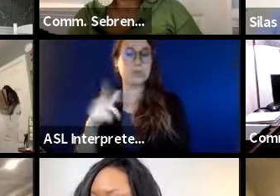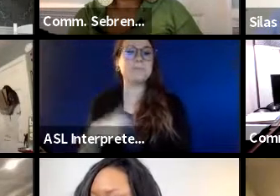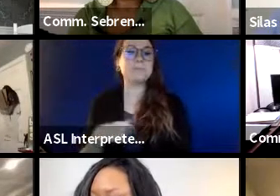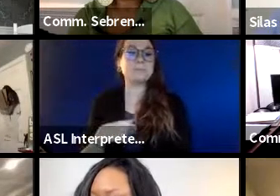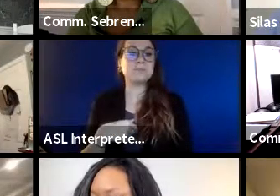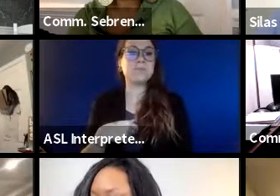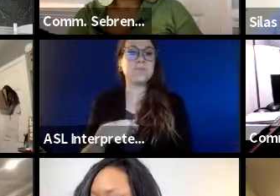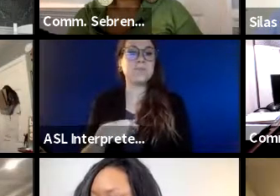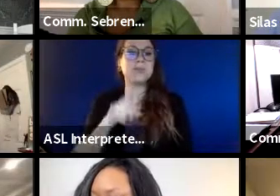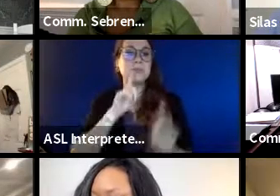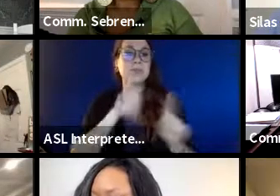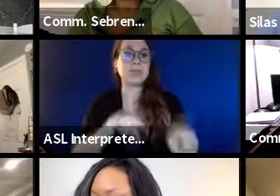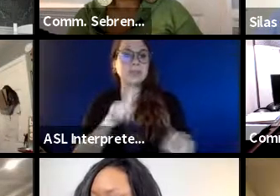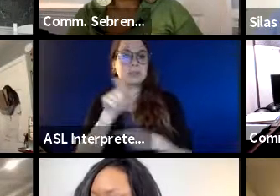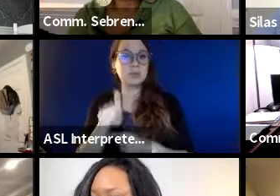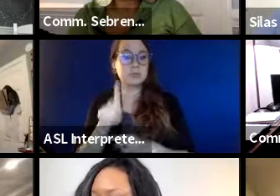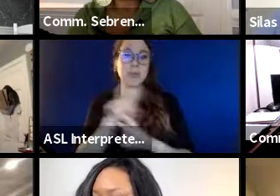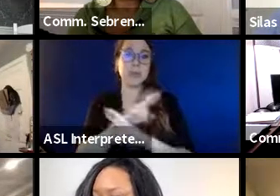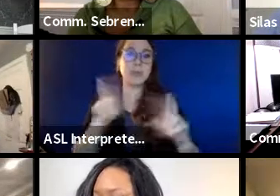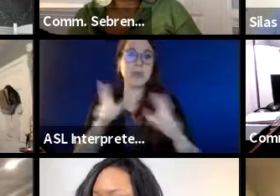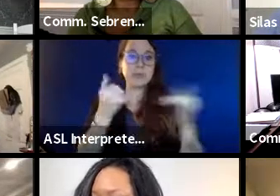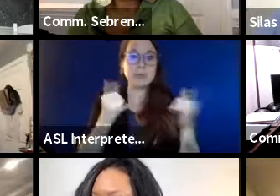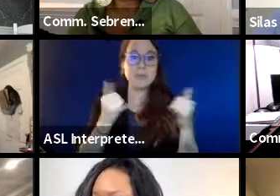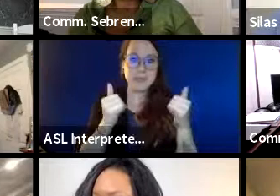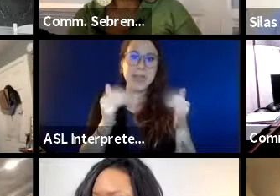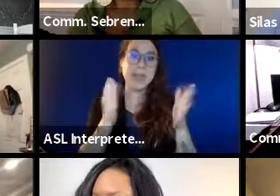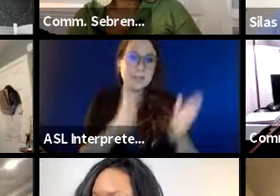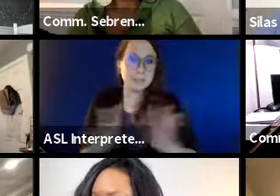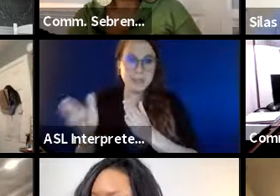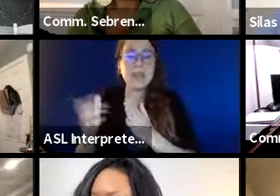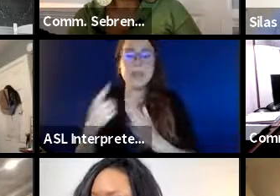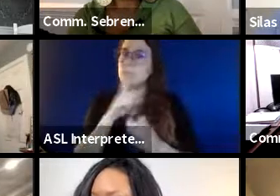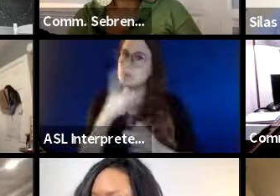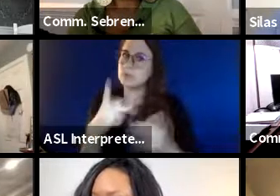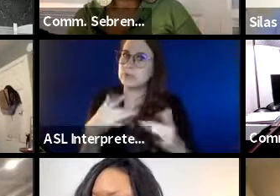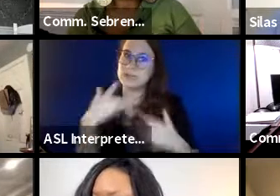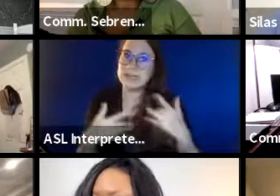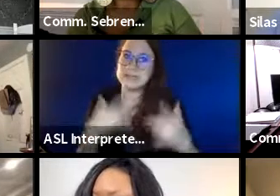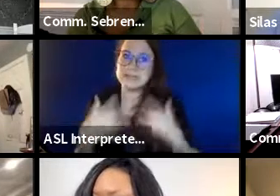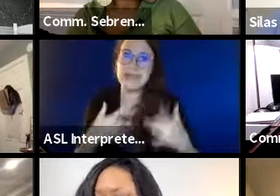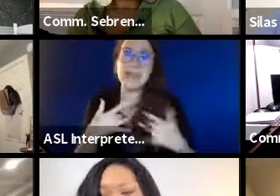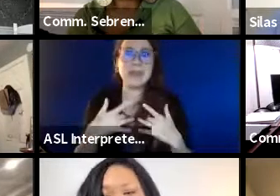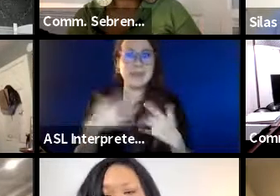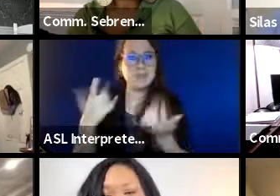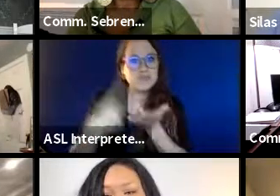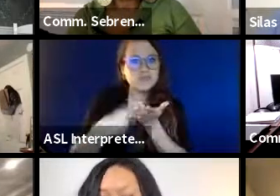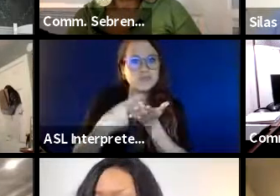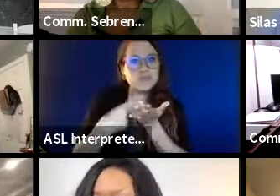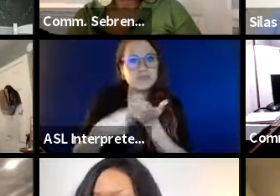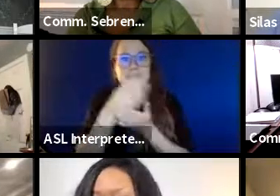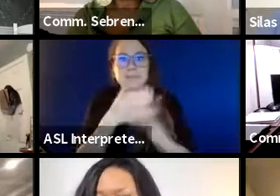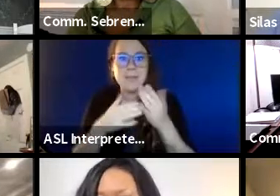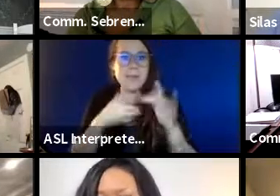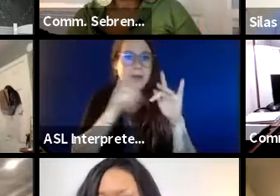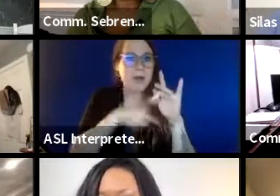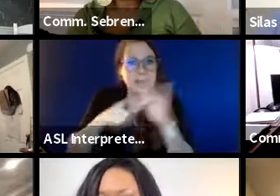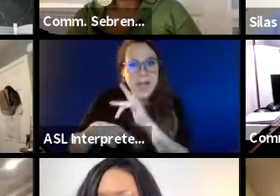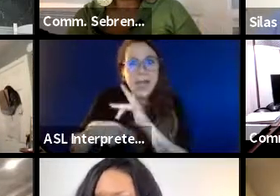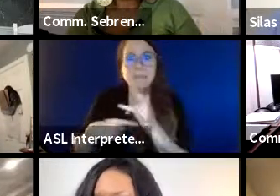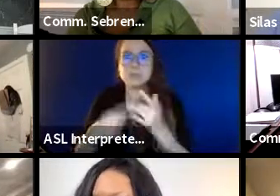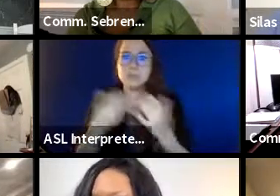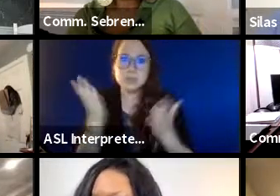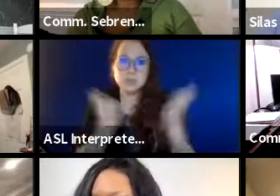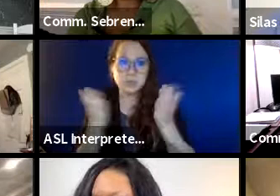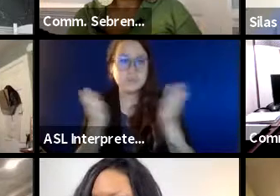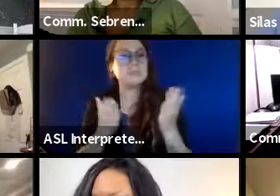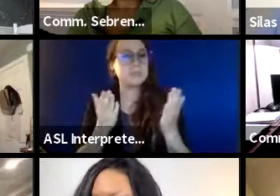to your question about the Ready to Play master plan, we're really excited about that, and that'll discuss some of our gaps in services in our communities. And absolutely, we